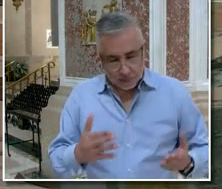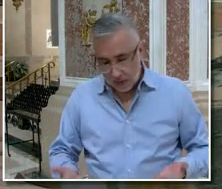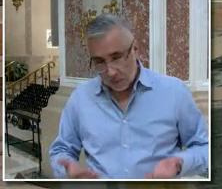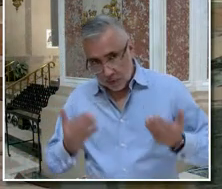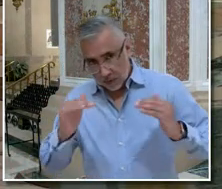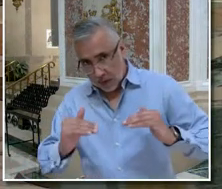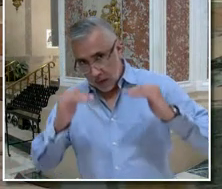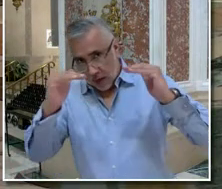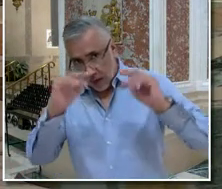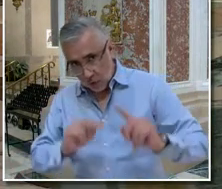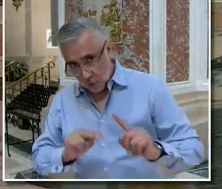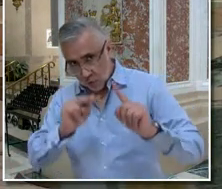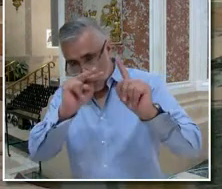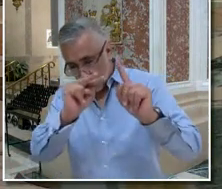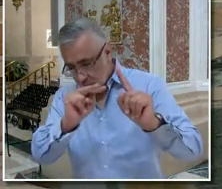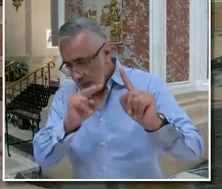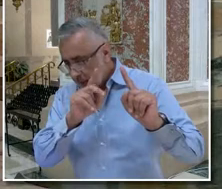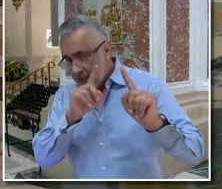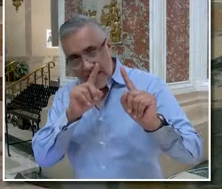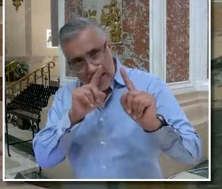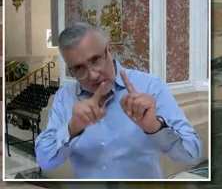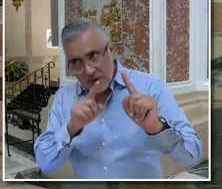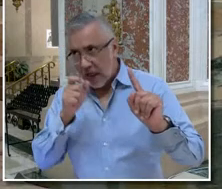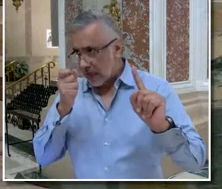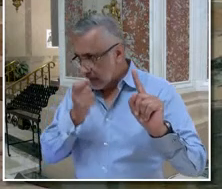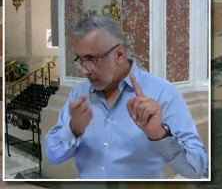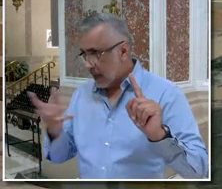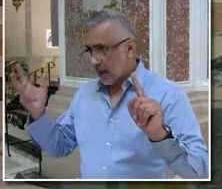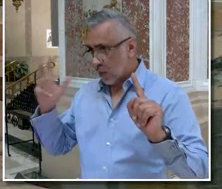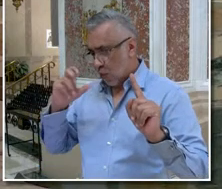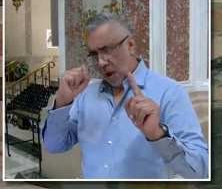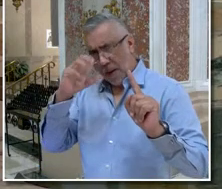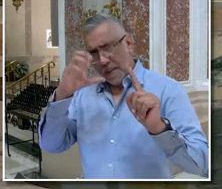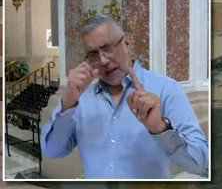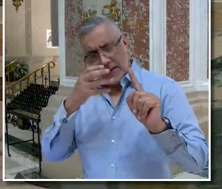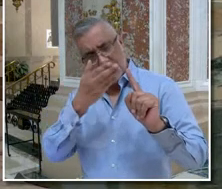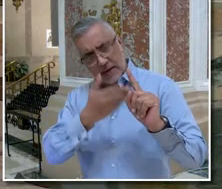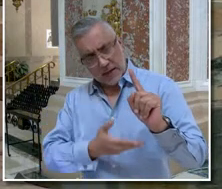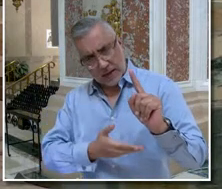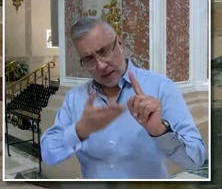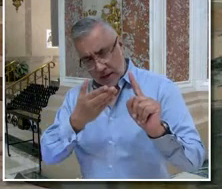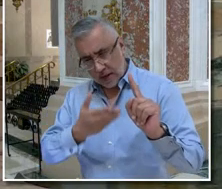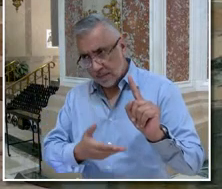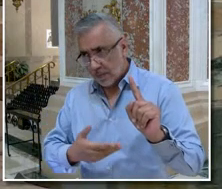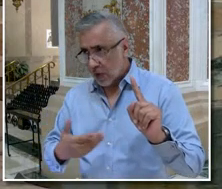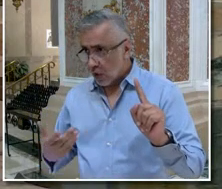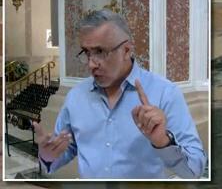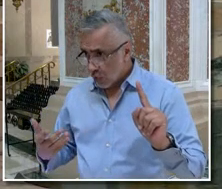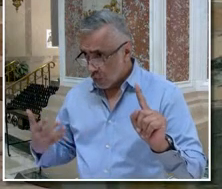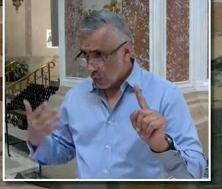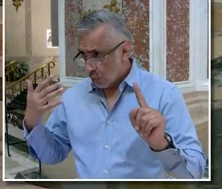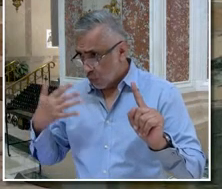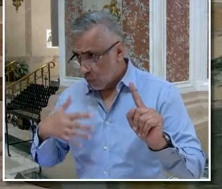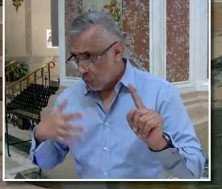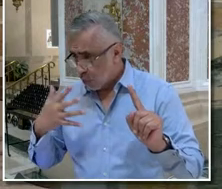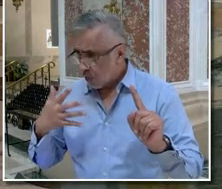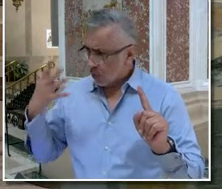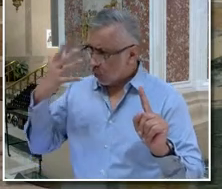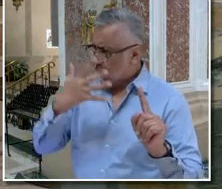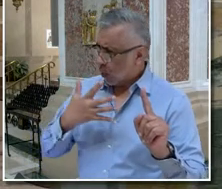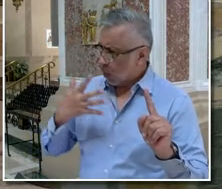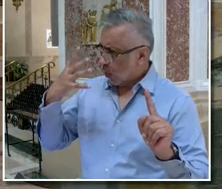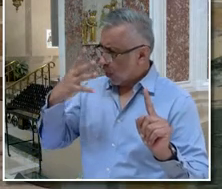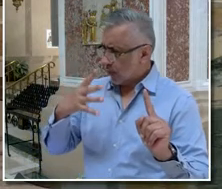exalted. Even as many were amazed at him, so marred was his look